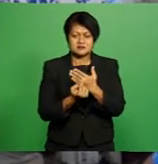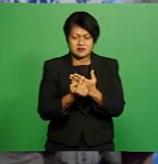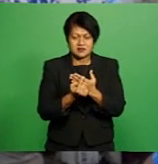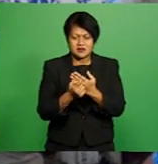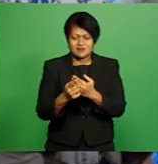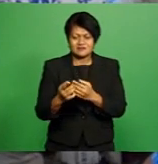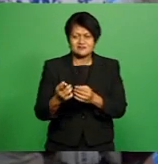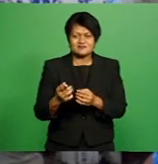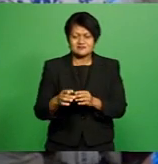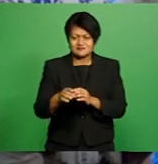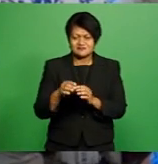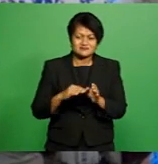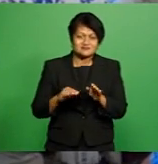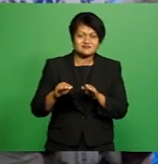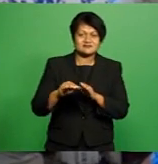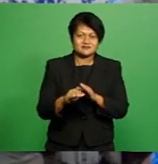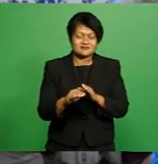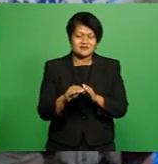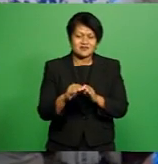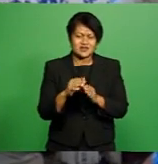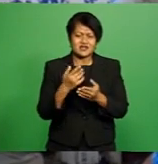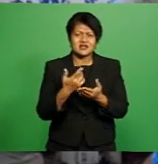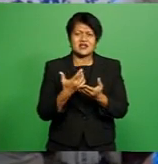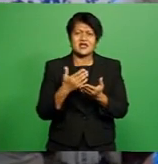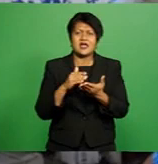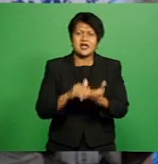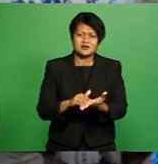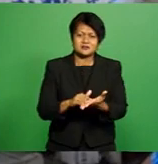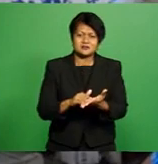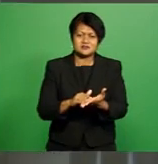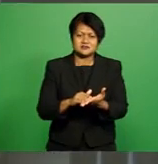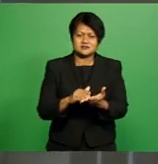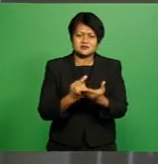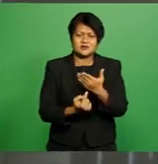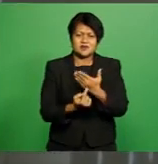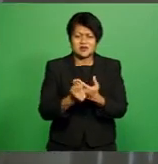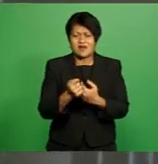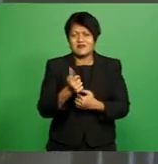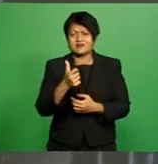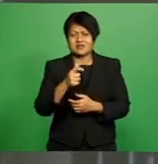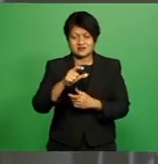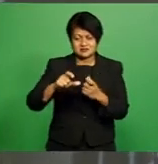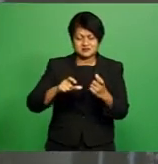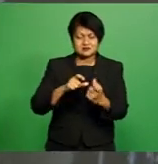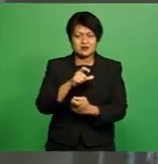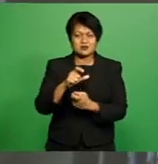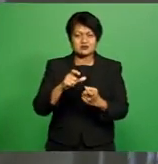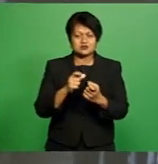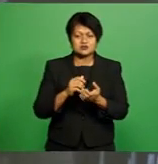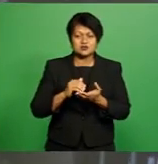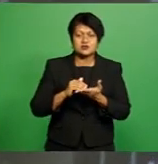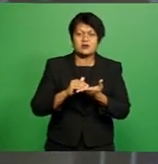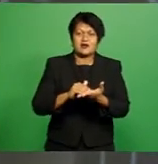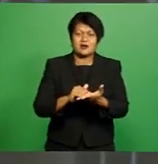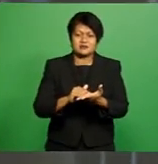in at a critical time soon after the cyclones to offer psychological support and counseling for